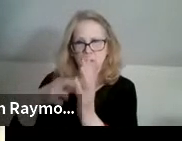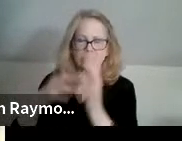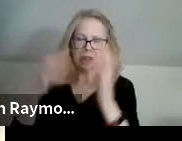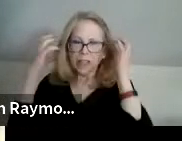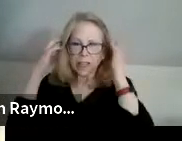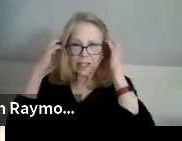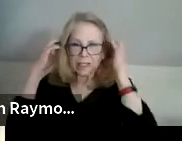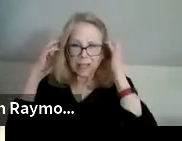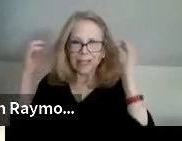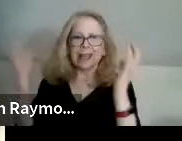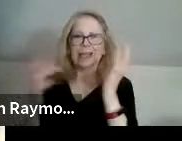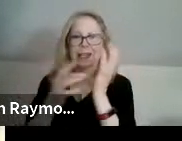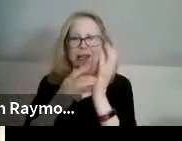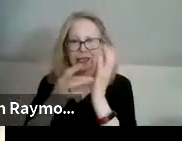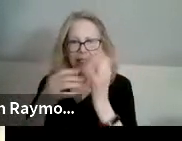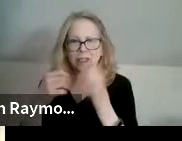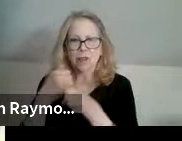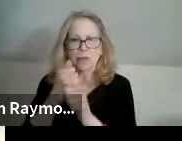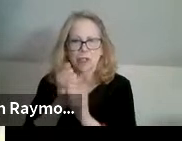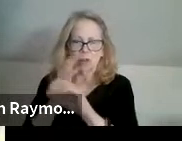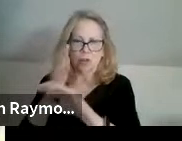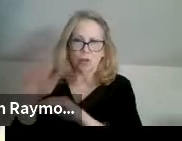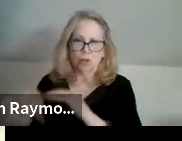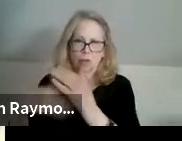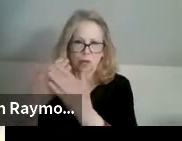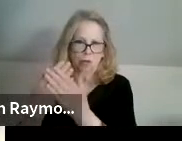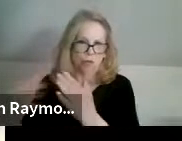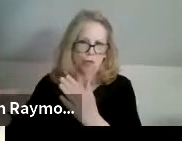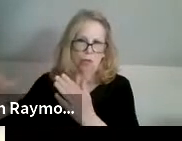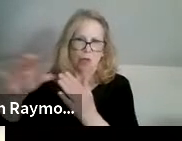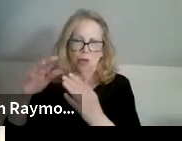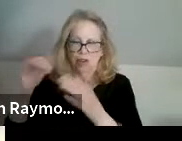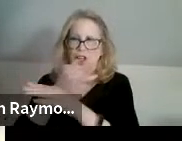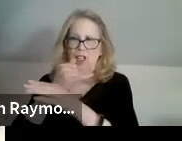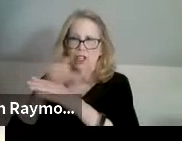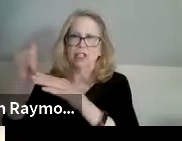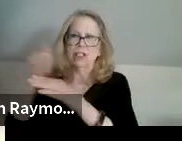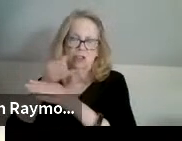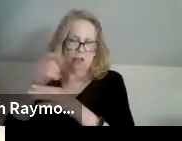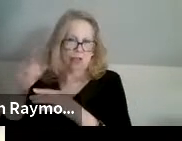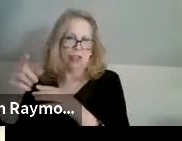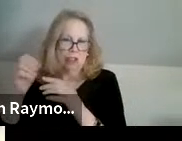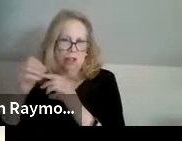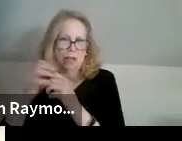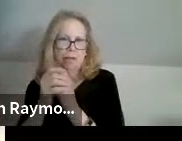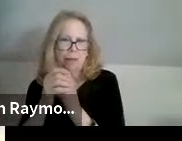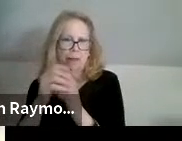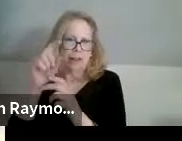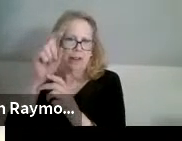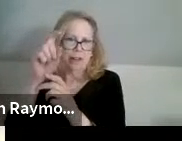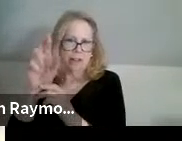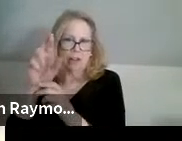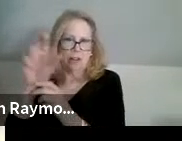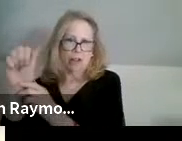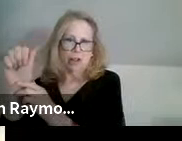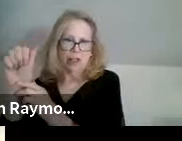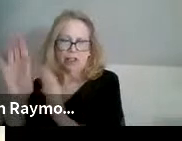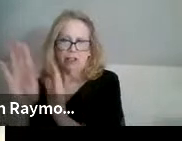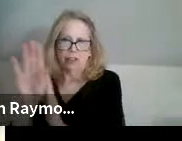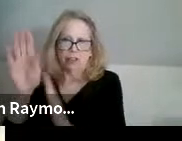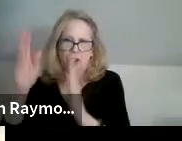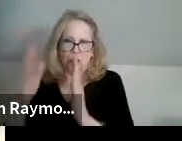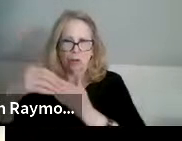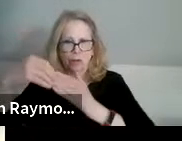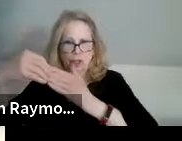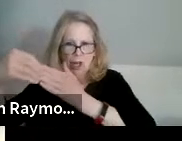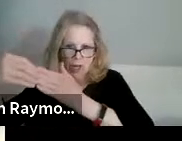technology manufacturers across the broad XR industry. The XRA's Developer's